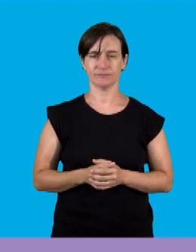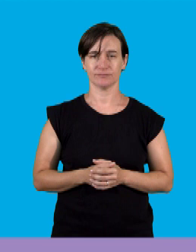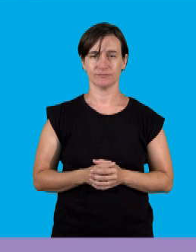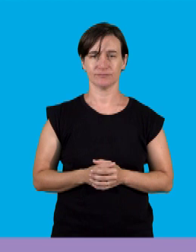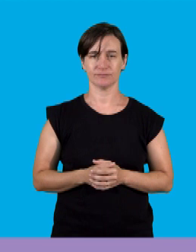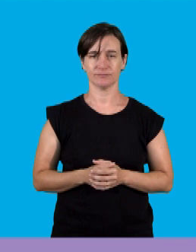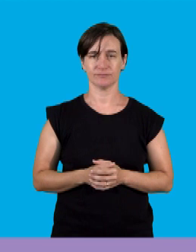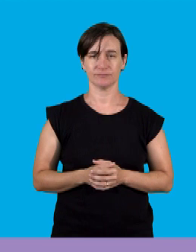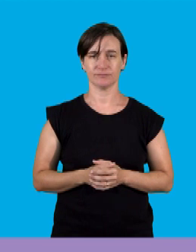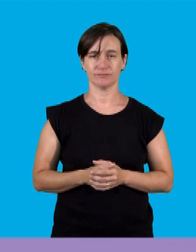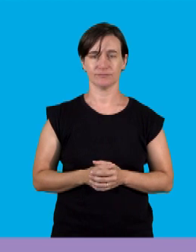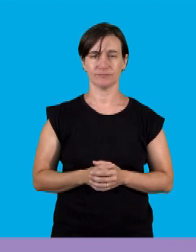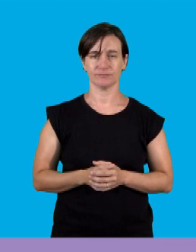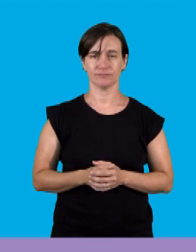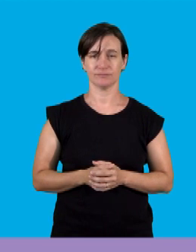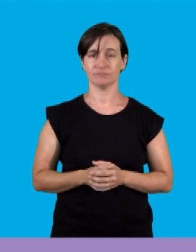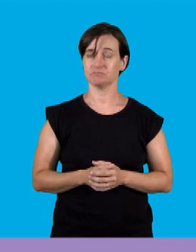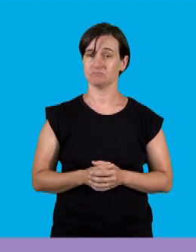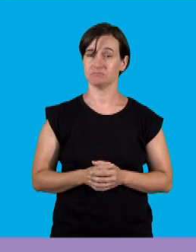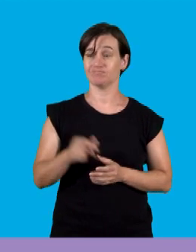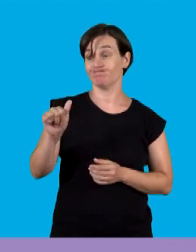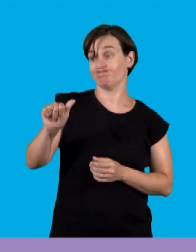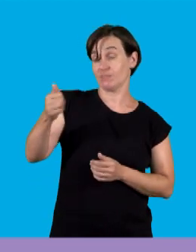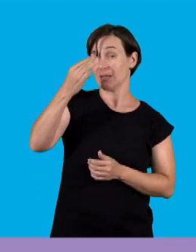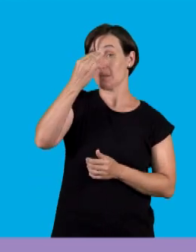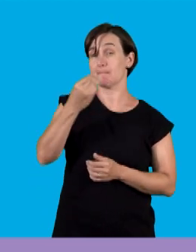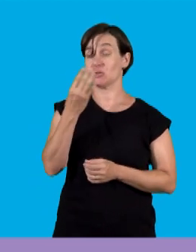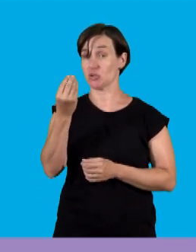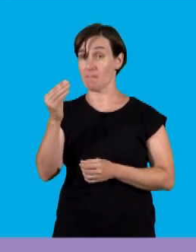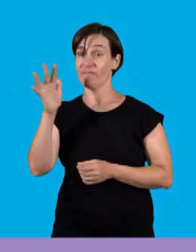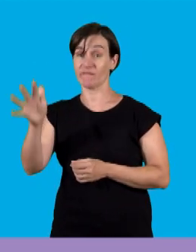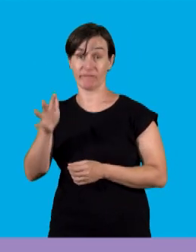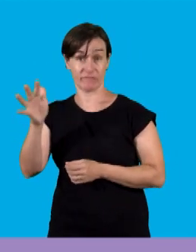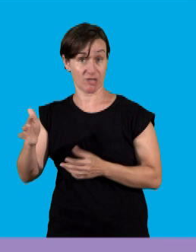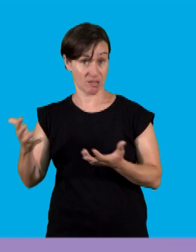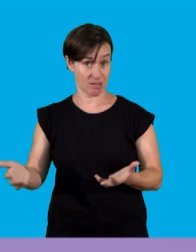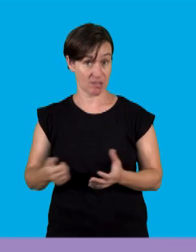57. What about the 50th term?